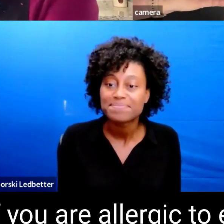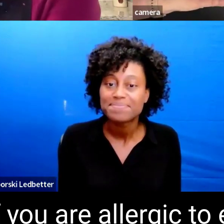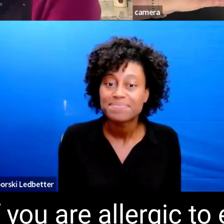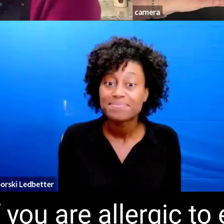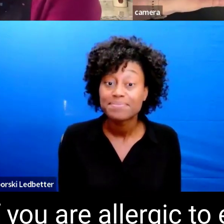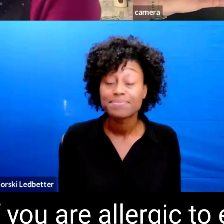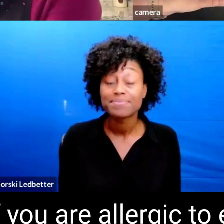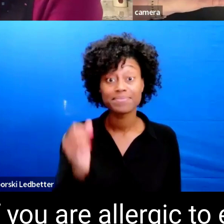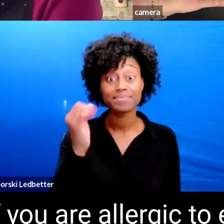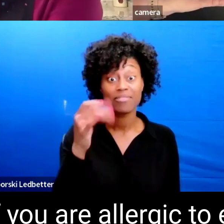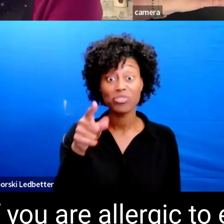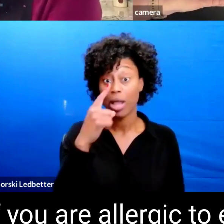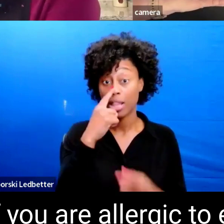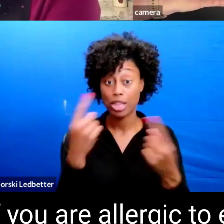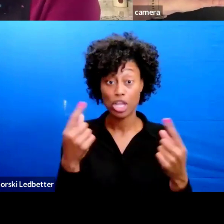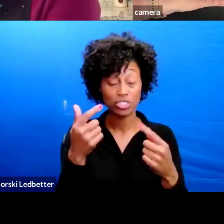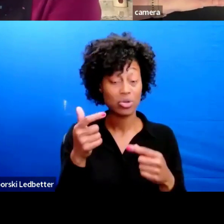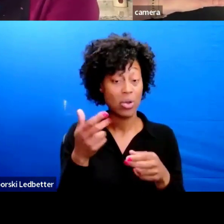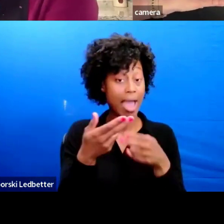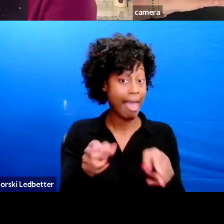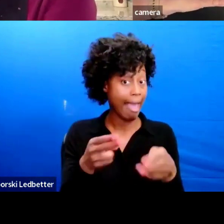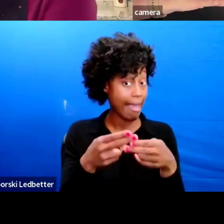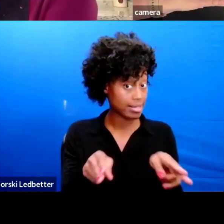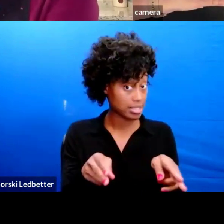Now, if you are allergic to eggs,